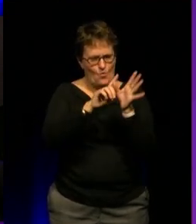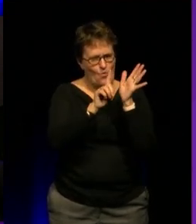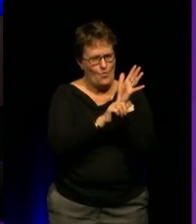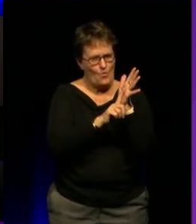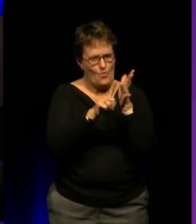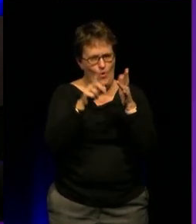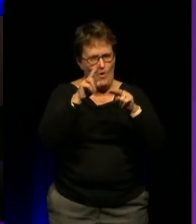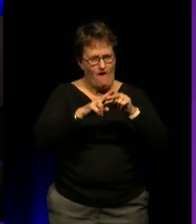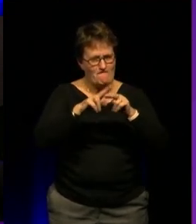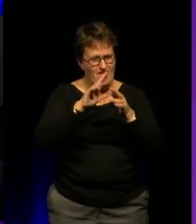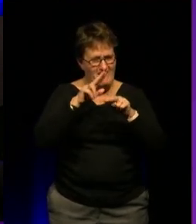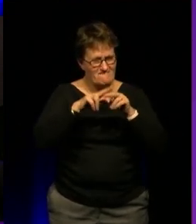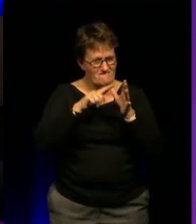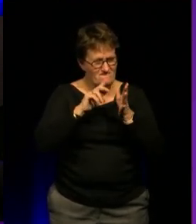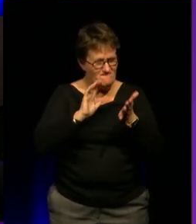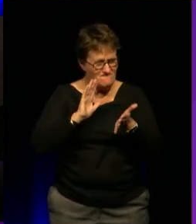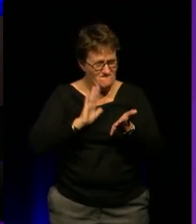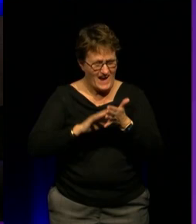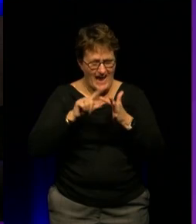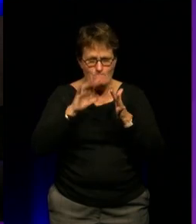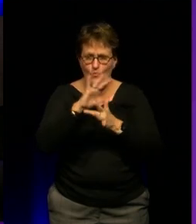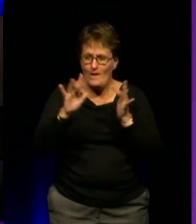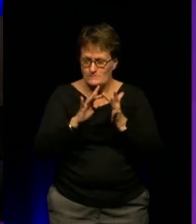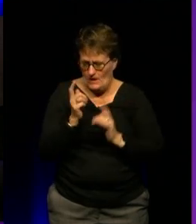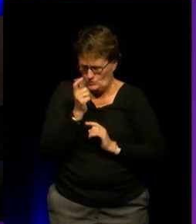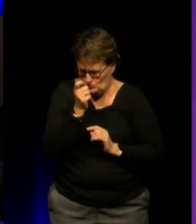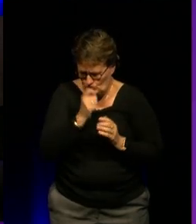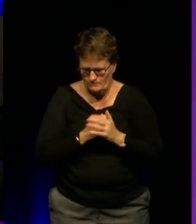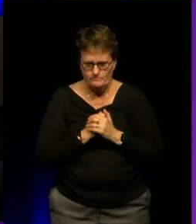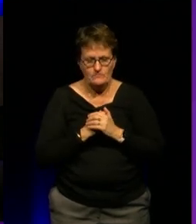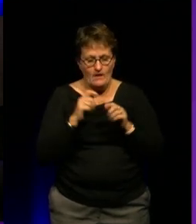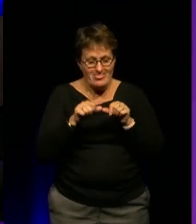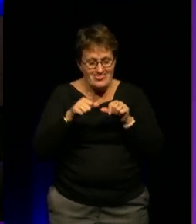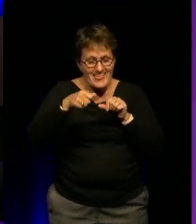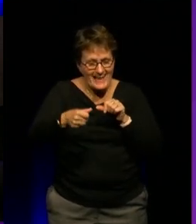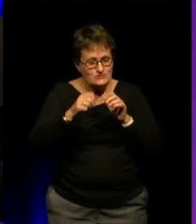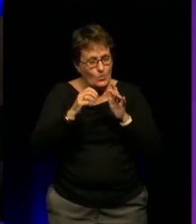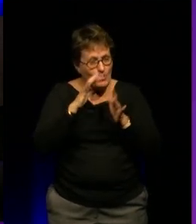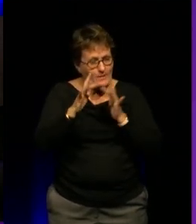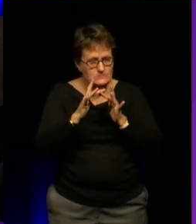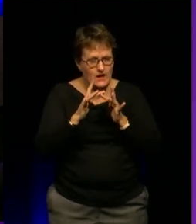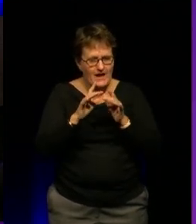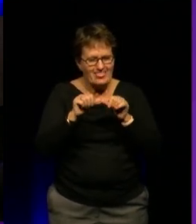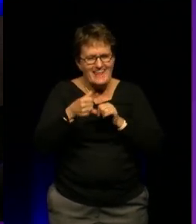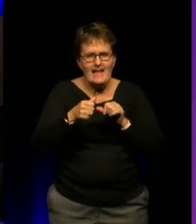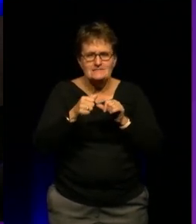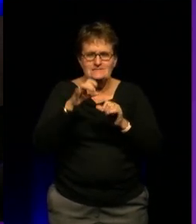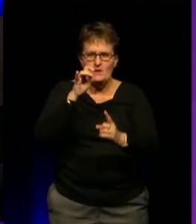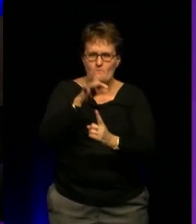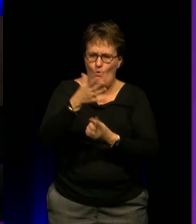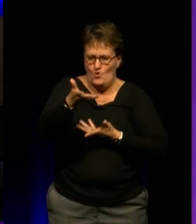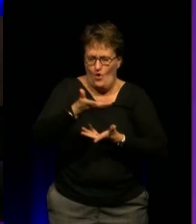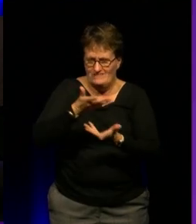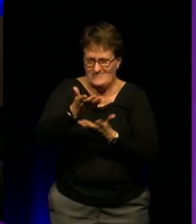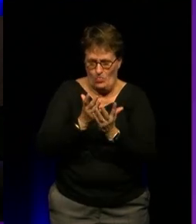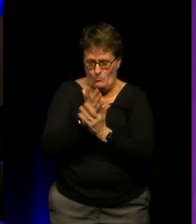shortly. Also on the website you will find the next set of important conversations that we're going to have